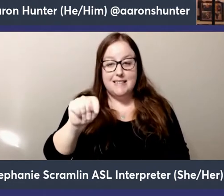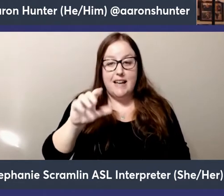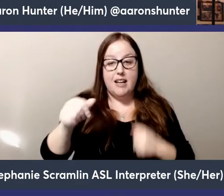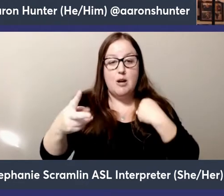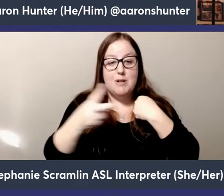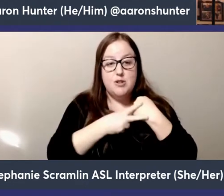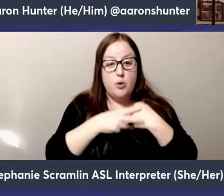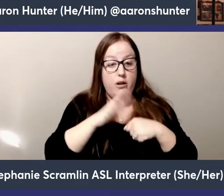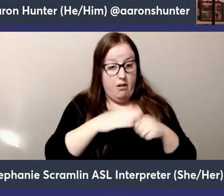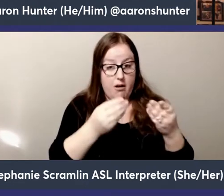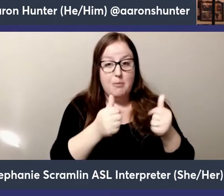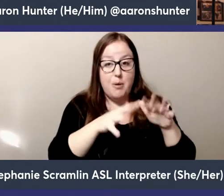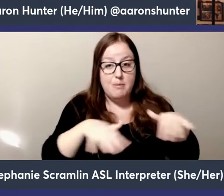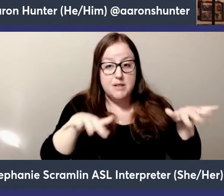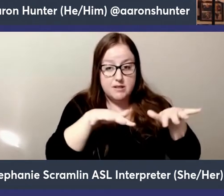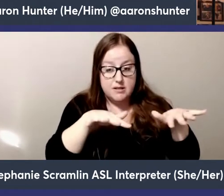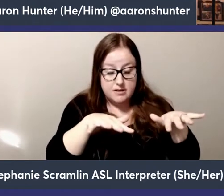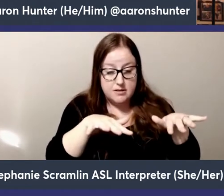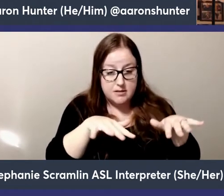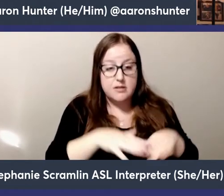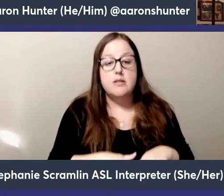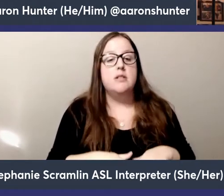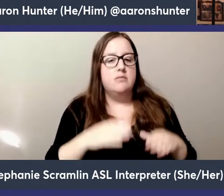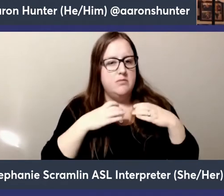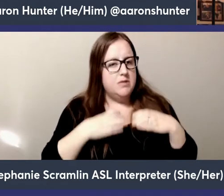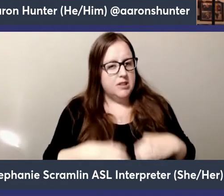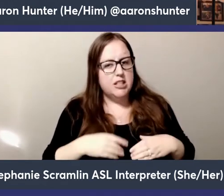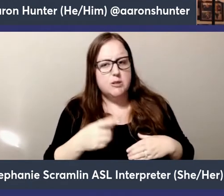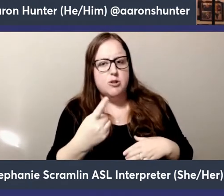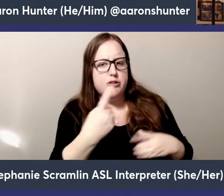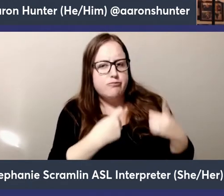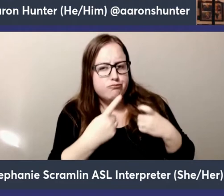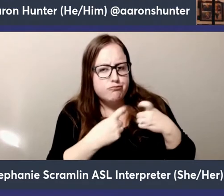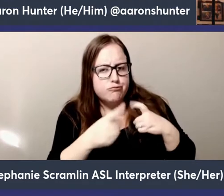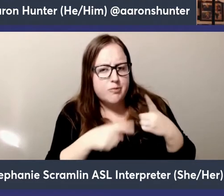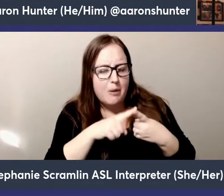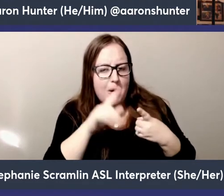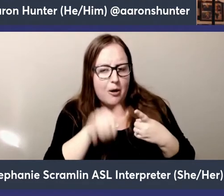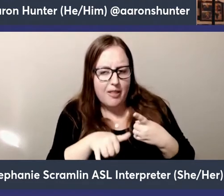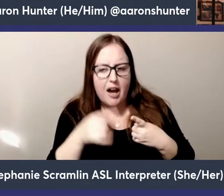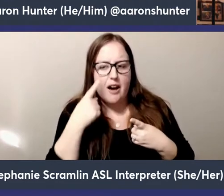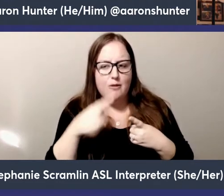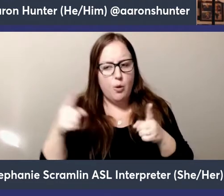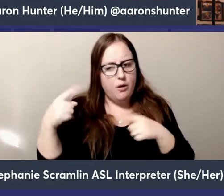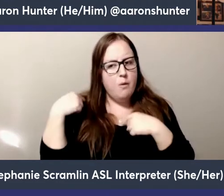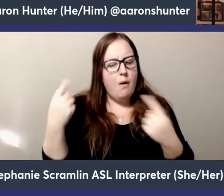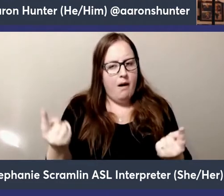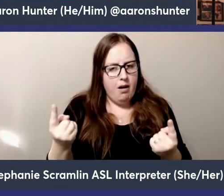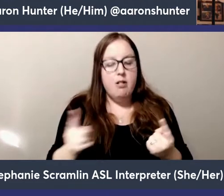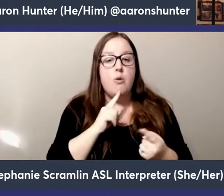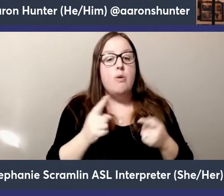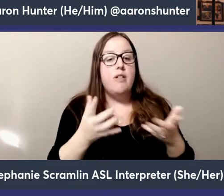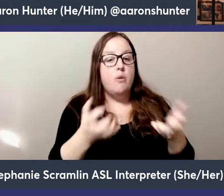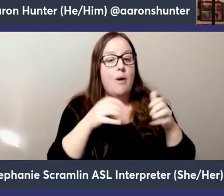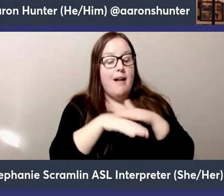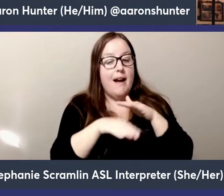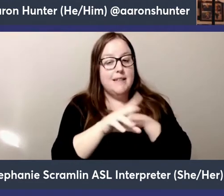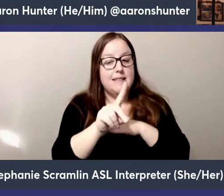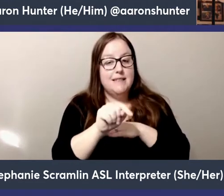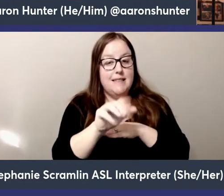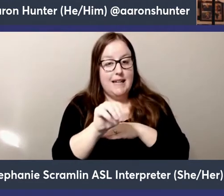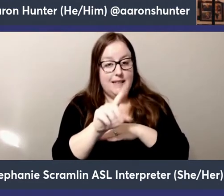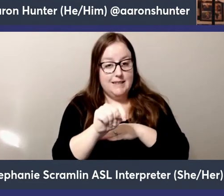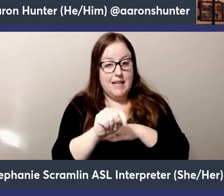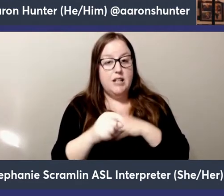on premises, which is something customers have been asking for us for a while. They want to access their data sets that are